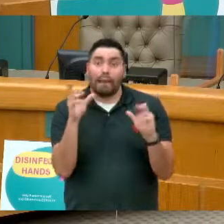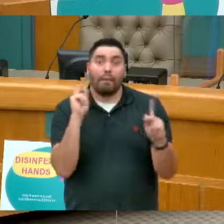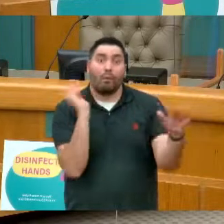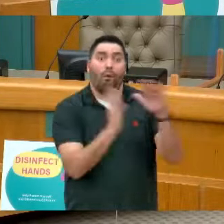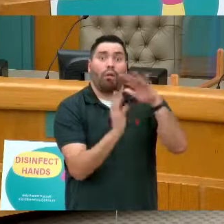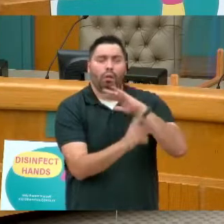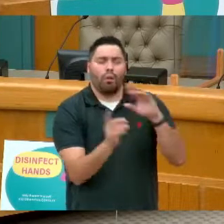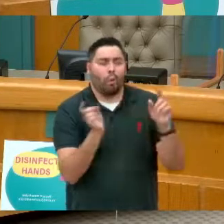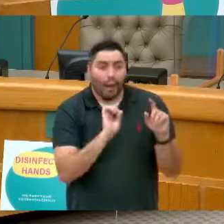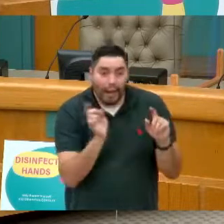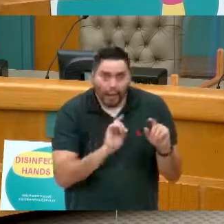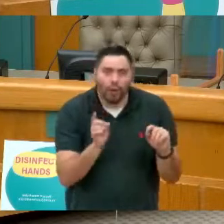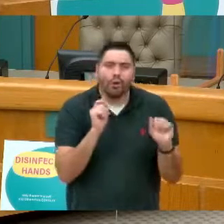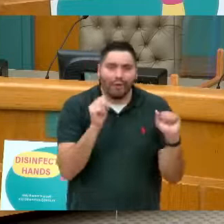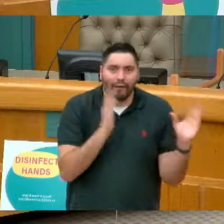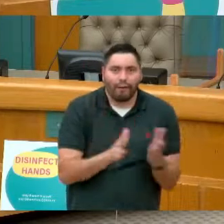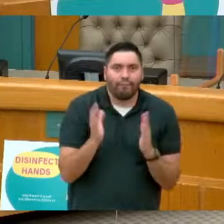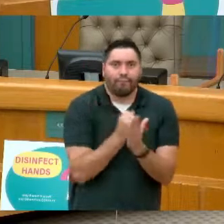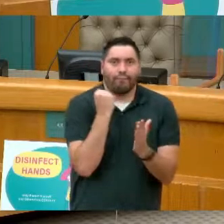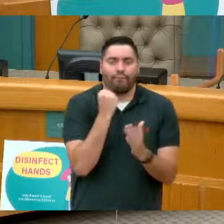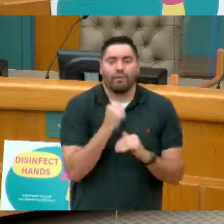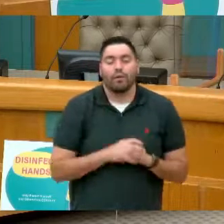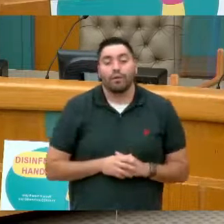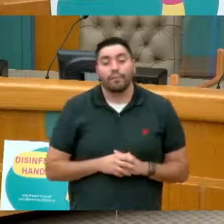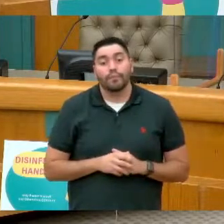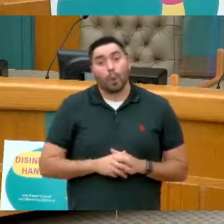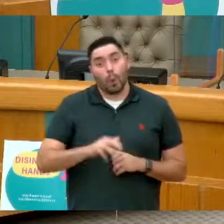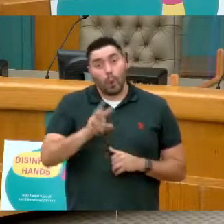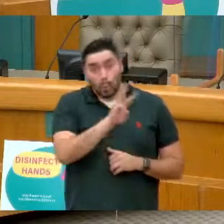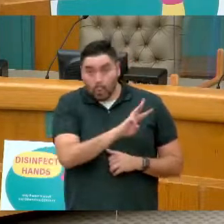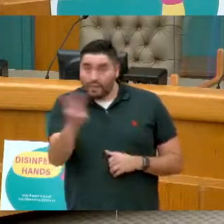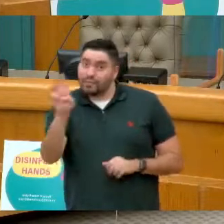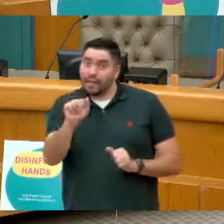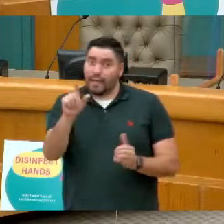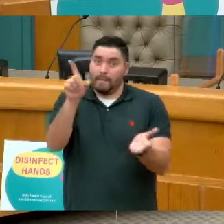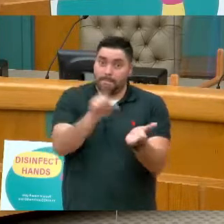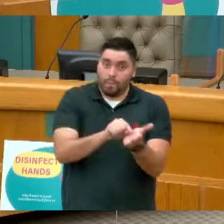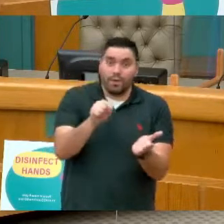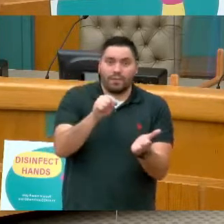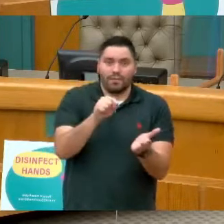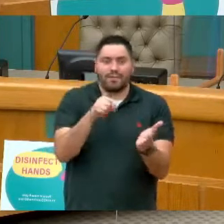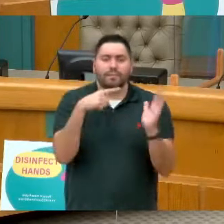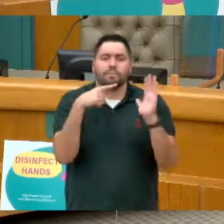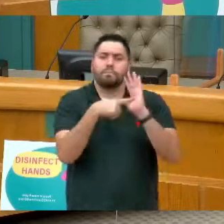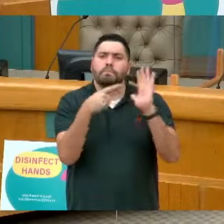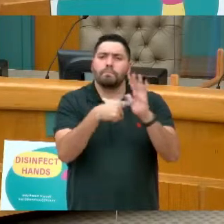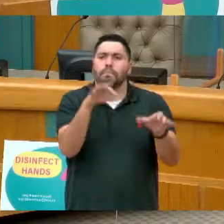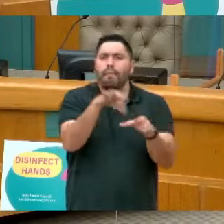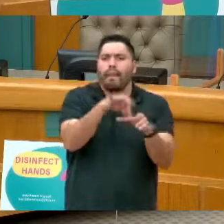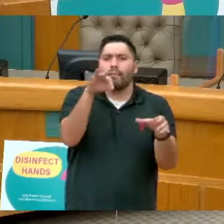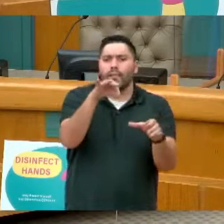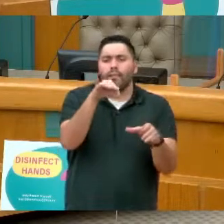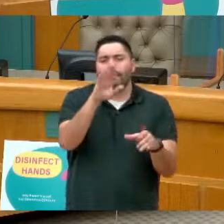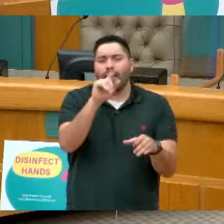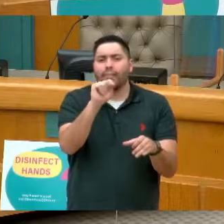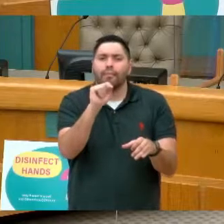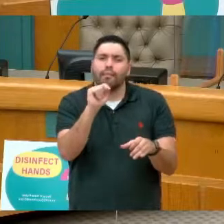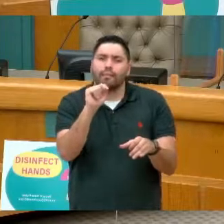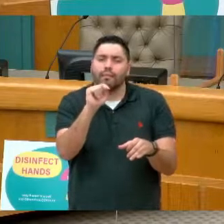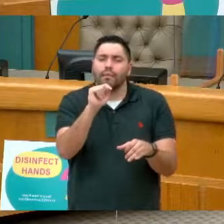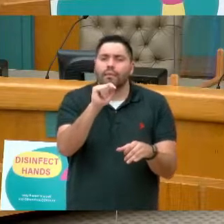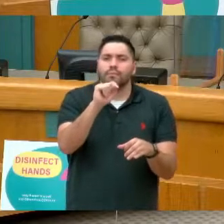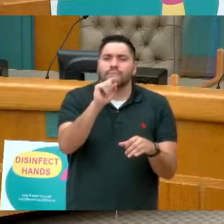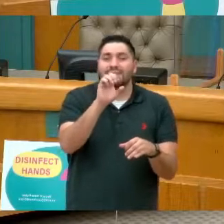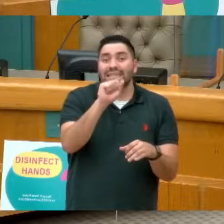website at nuecesco.com and go to the elections. Click on elections. Every day we have the early voting turnout. We have it